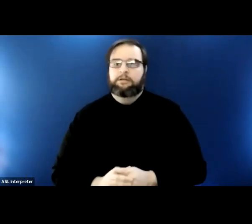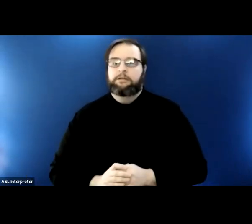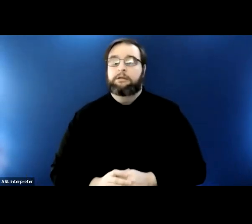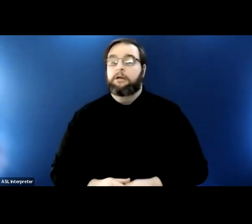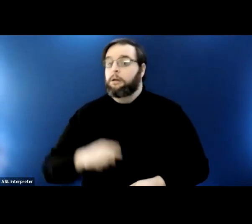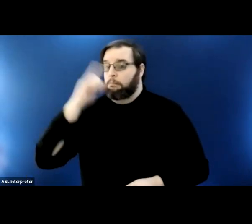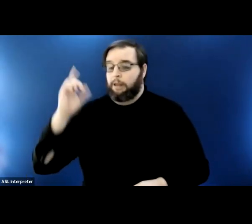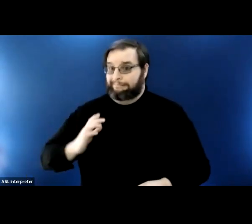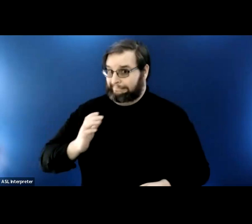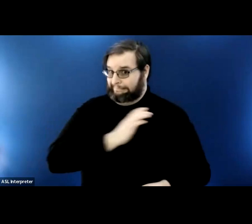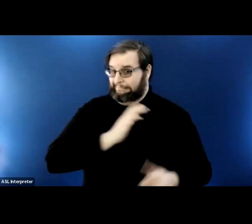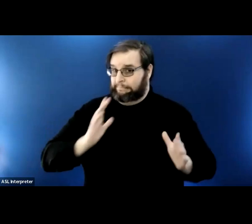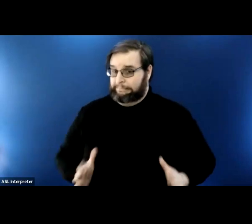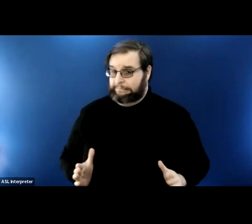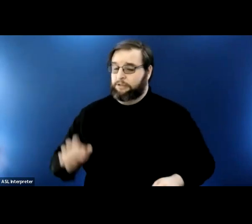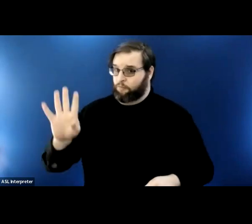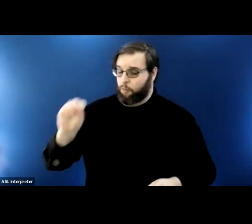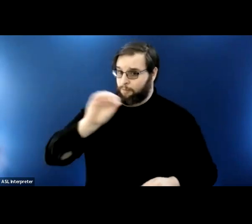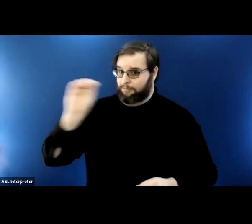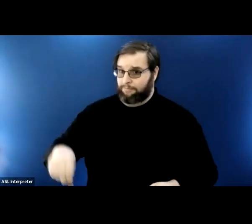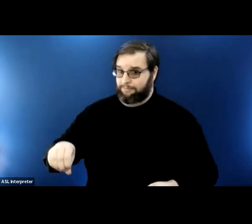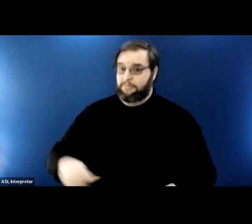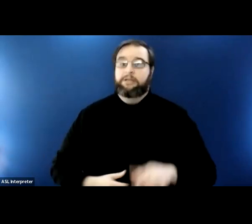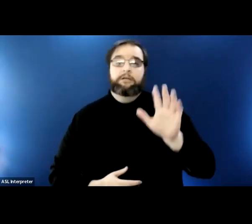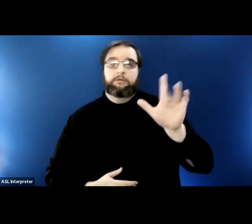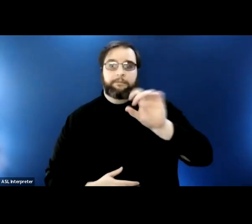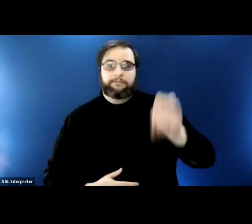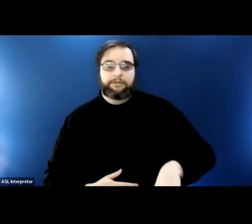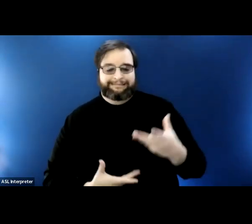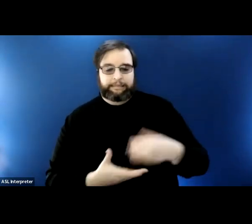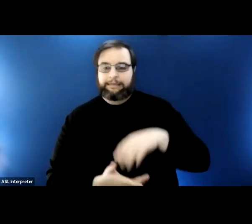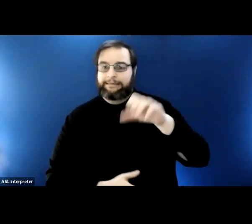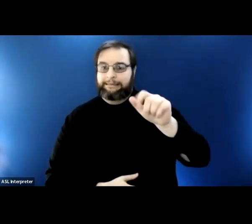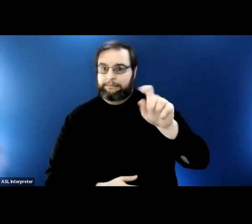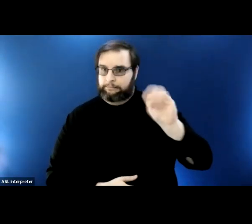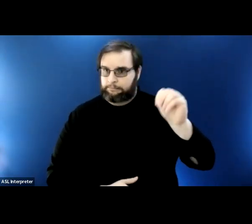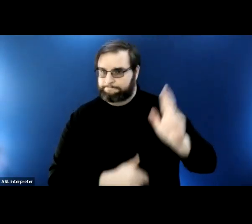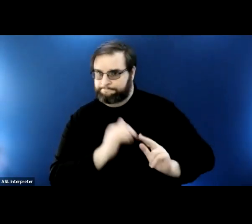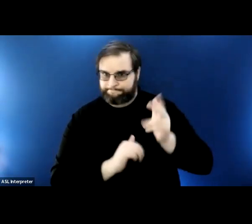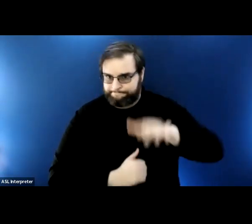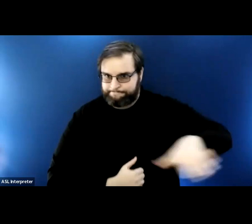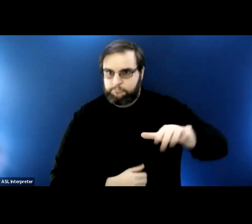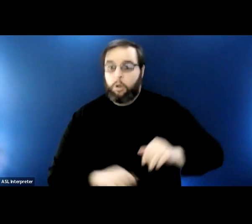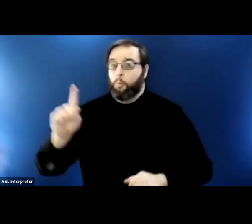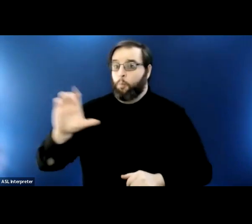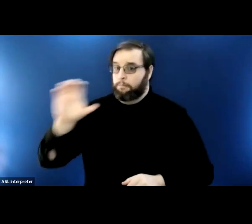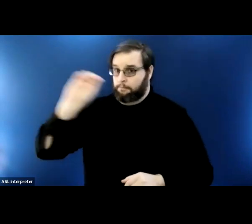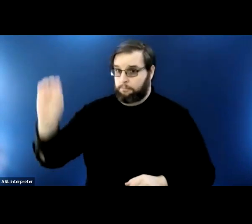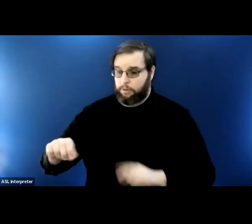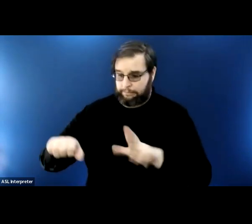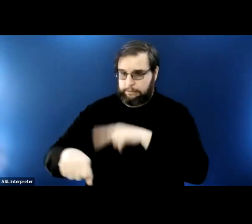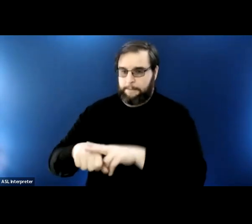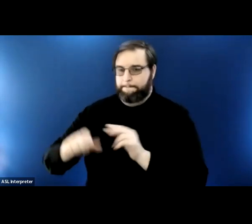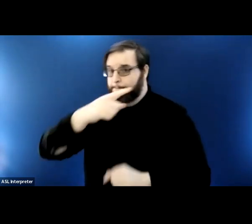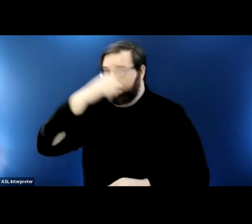Congress, 25% of Blacks in the STEM fields, and 100% of our nation's